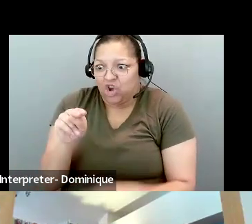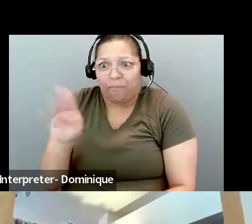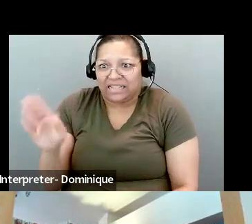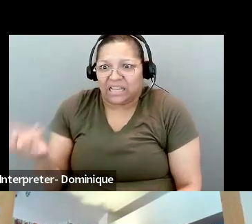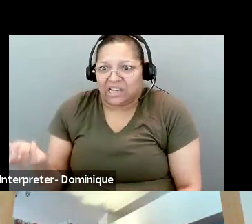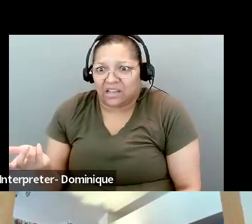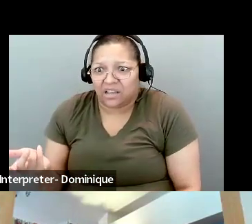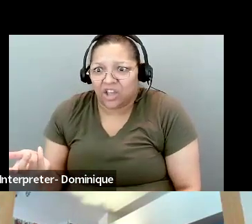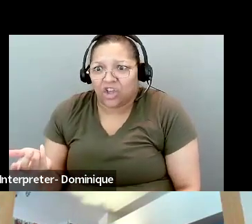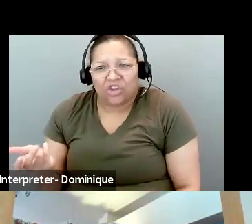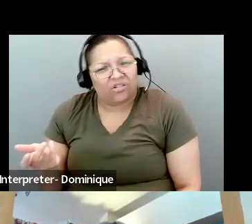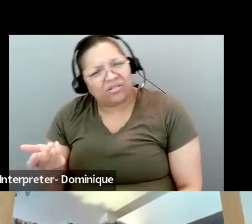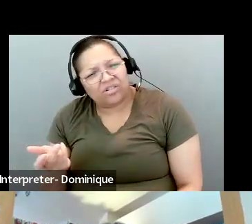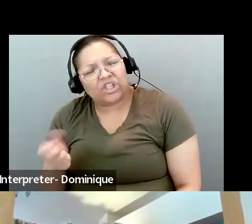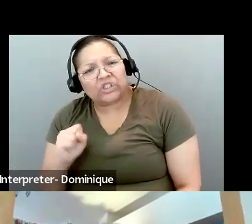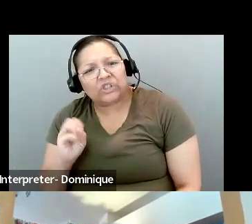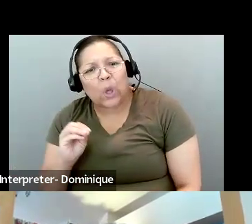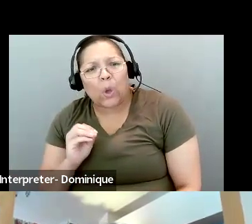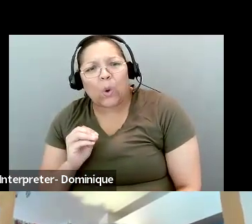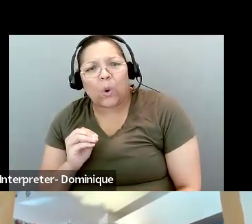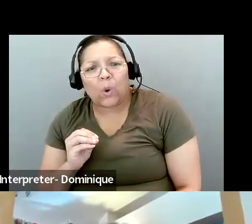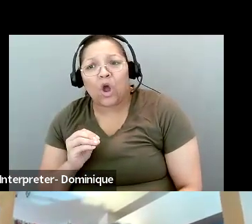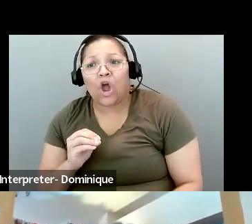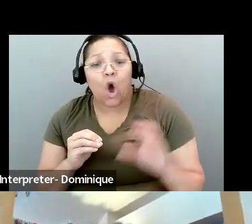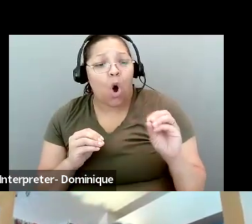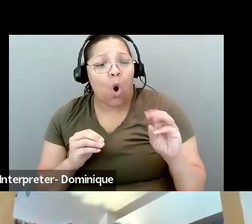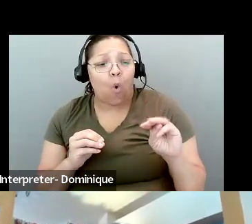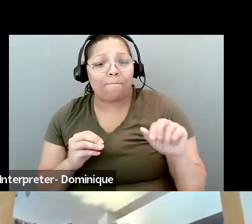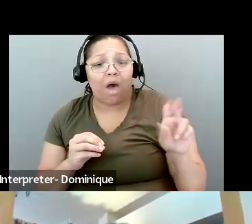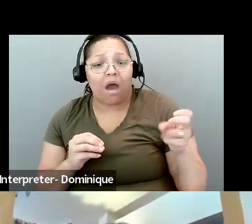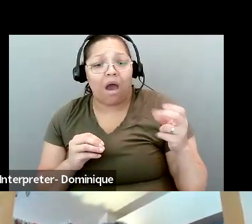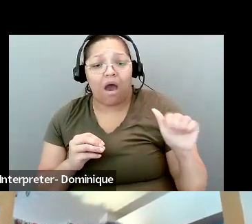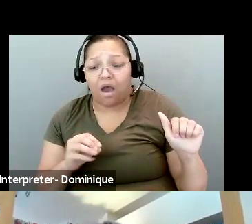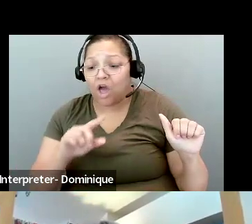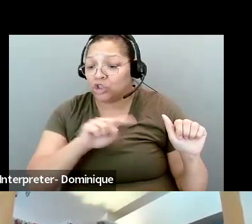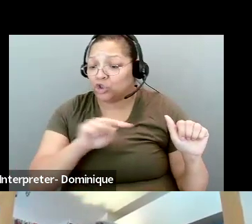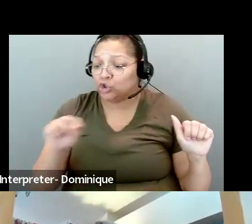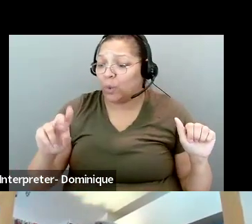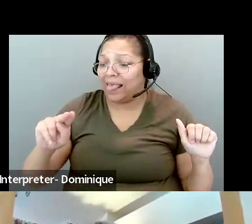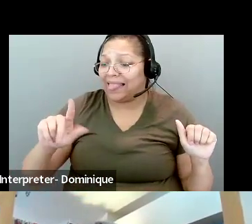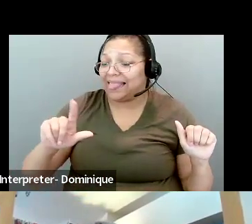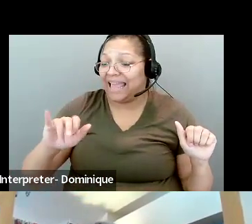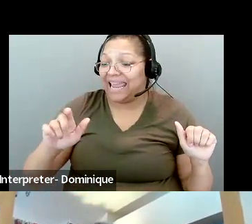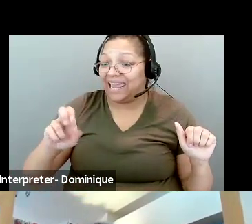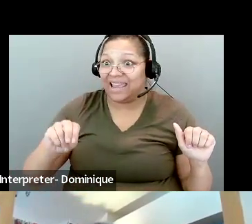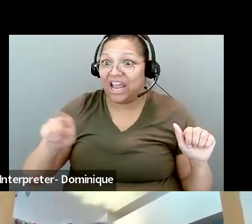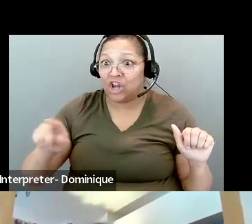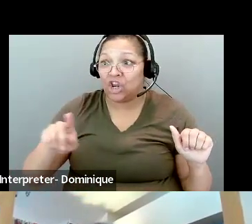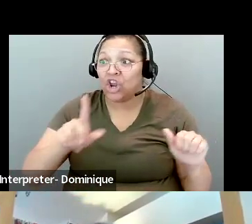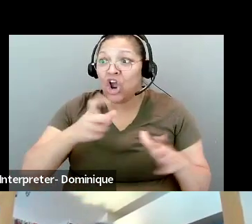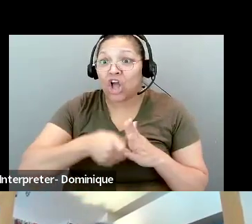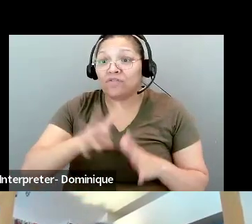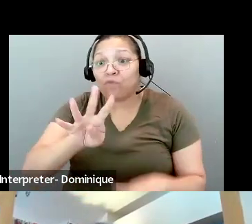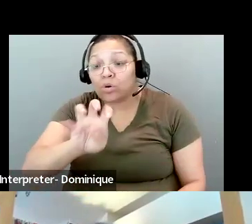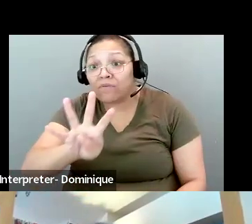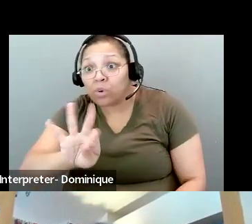like, from Omaha to Lincoln, the two biggest cities, it costs